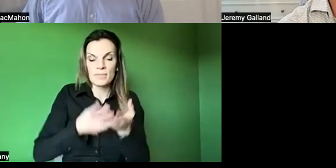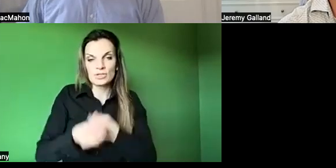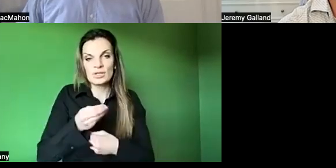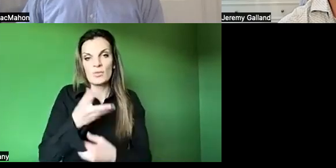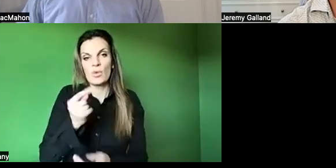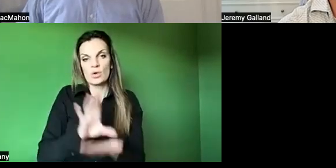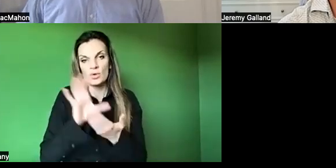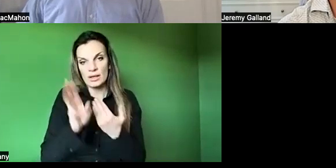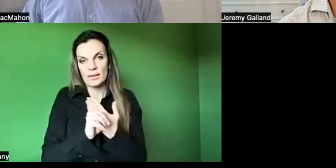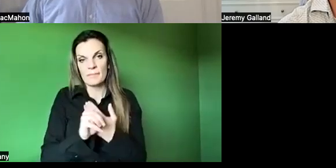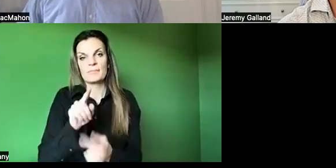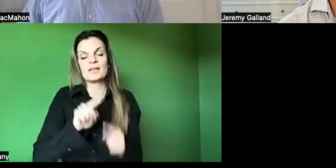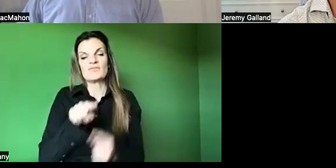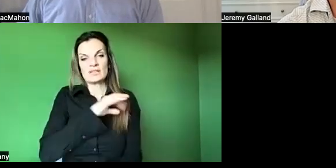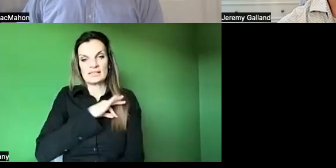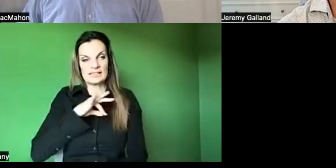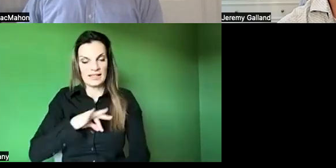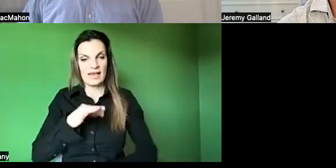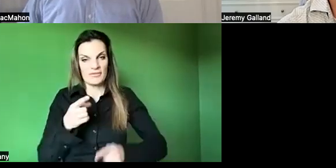curriculum, personnel matters.